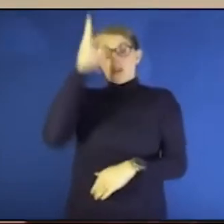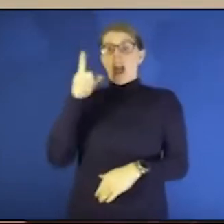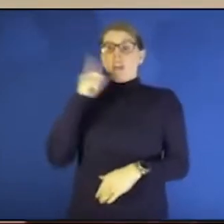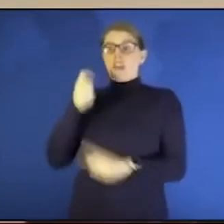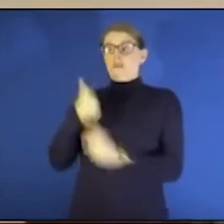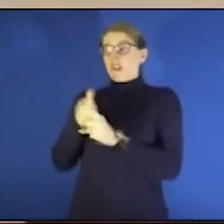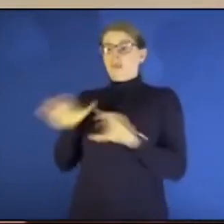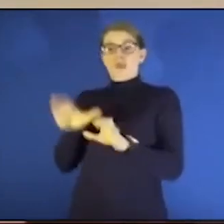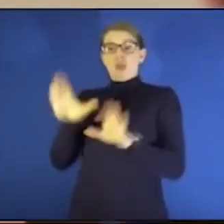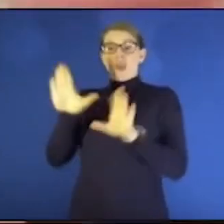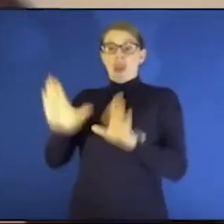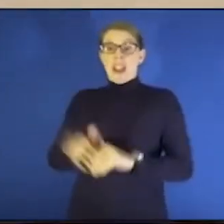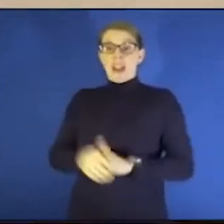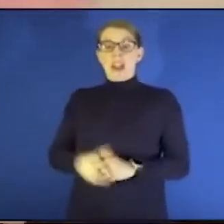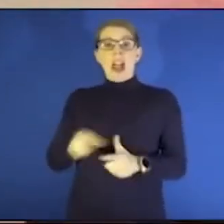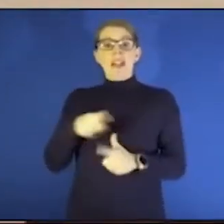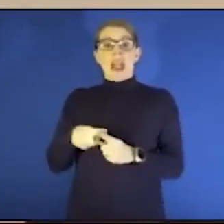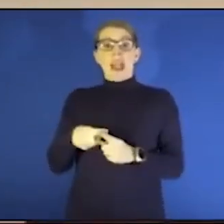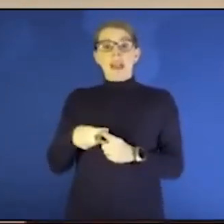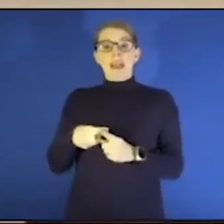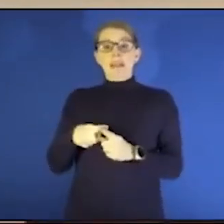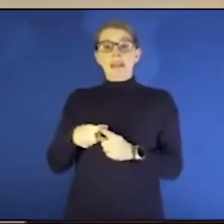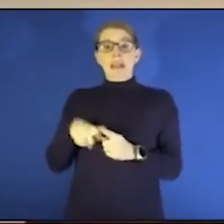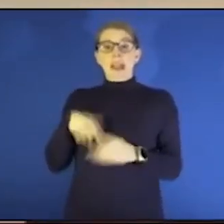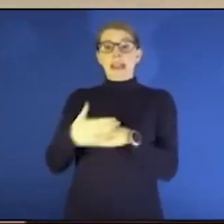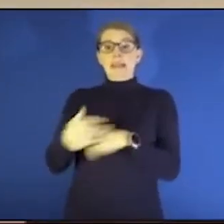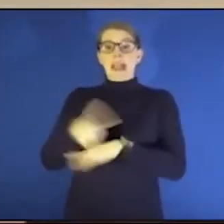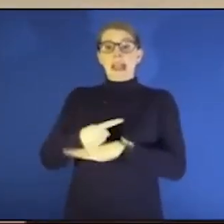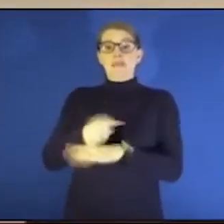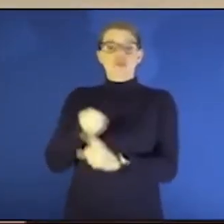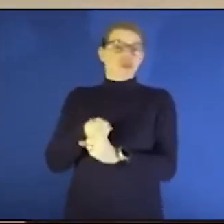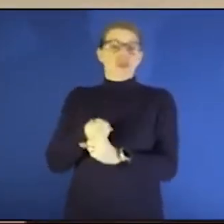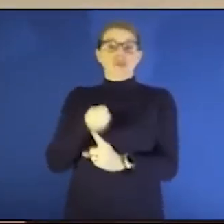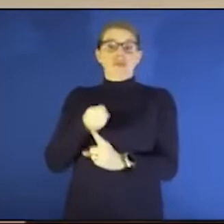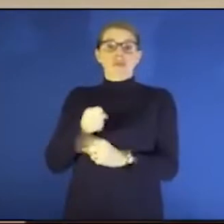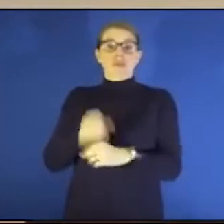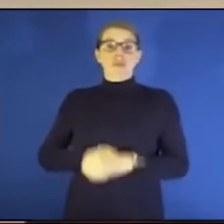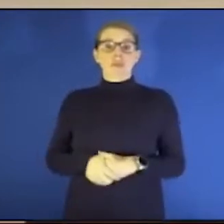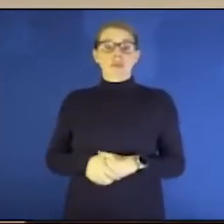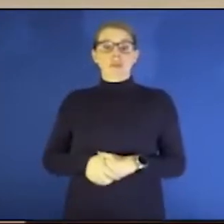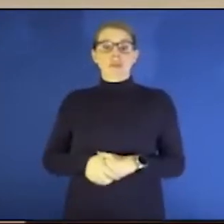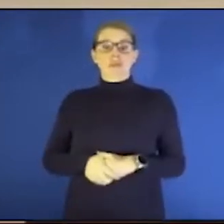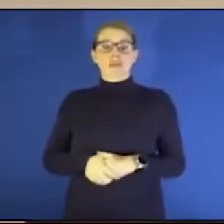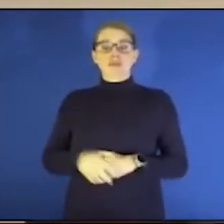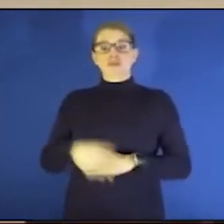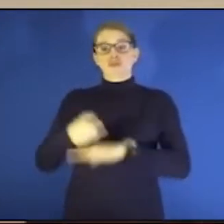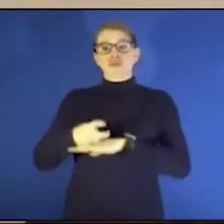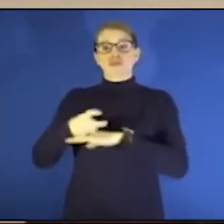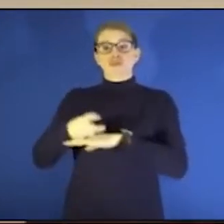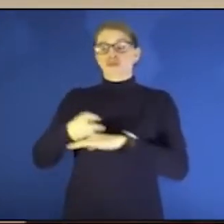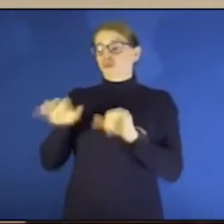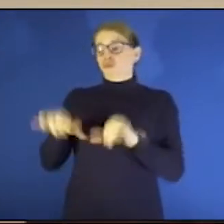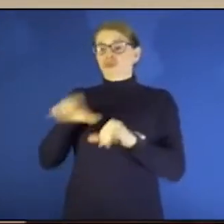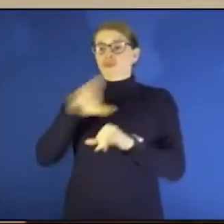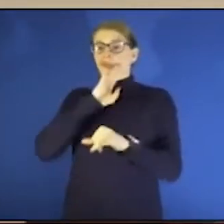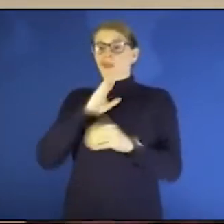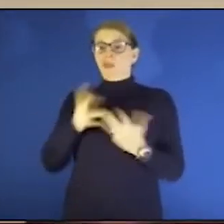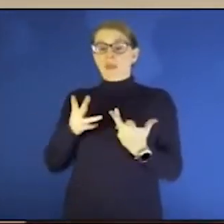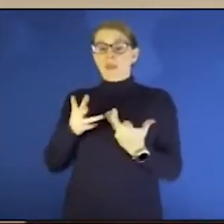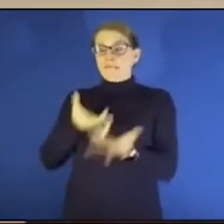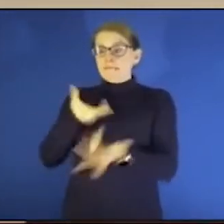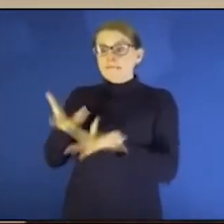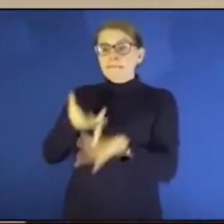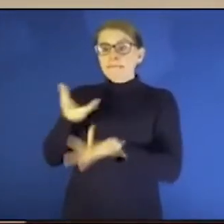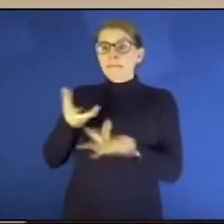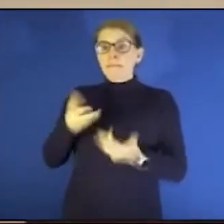great. And then the next day, a negative event happens. And then I talk to them, our staff talks to them,